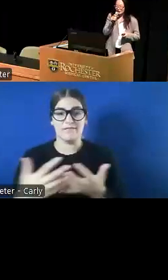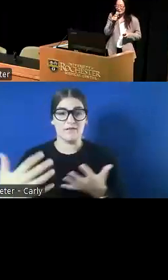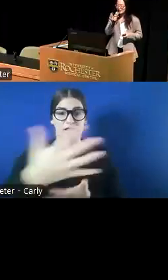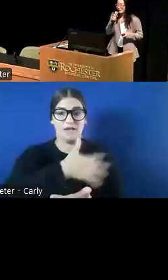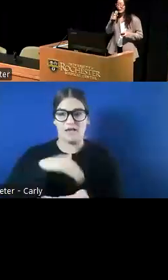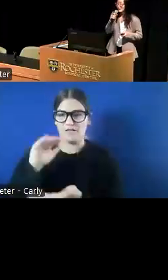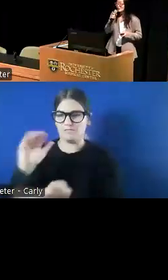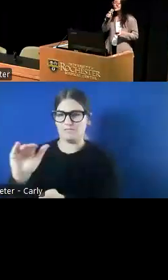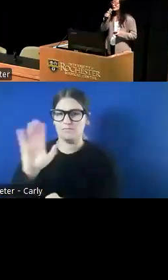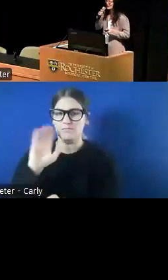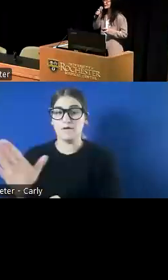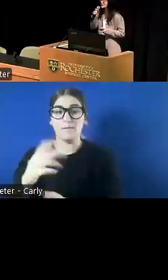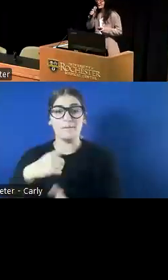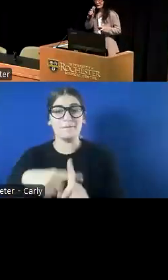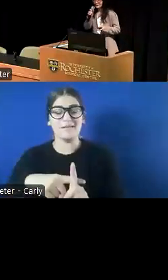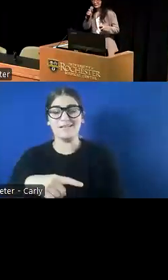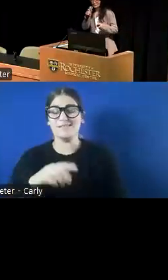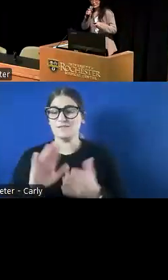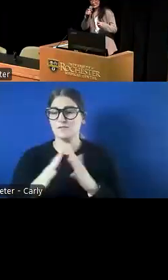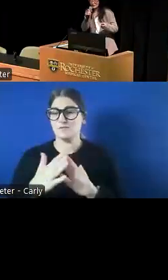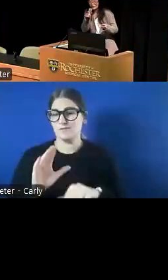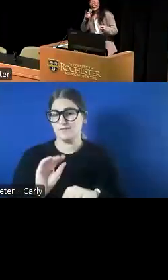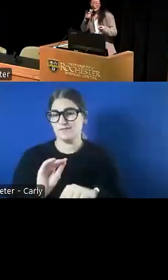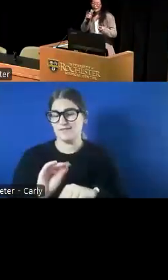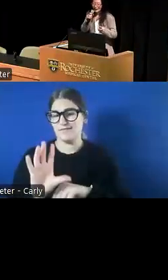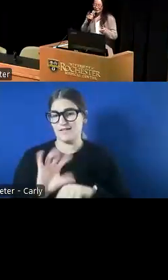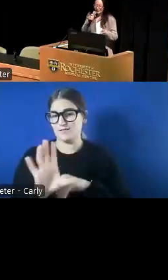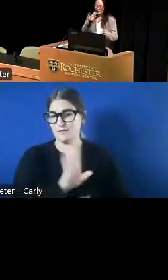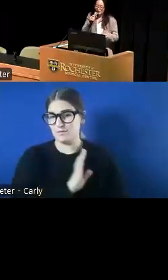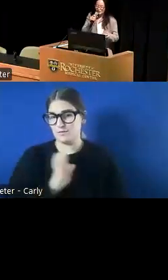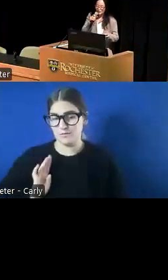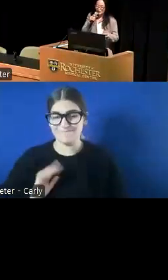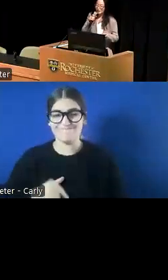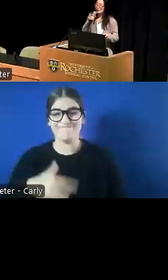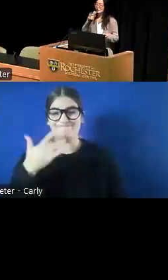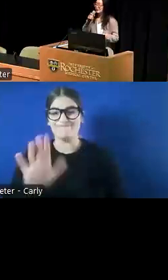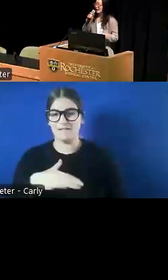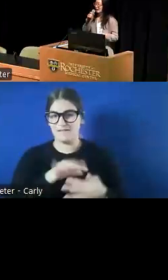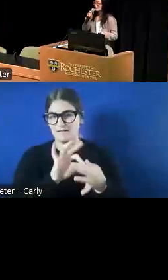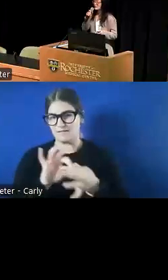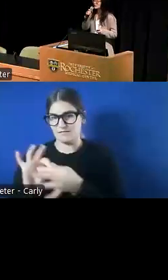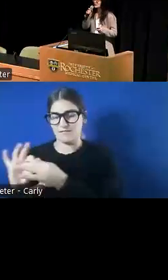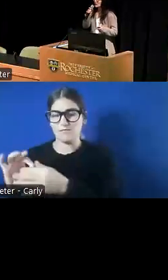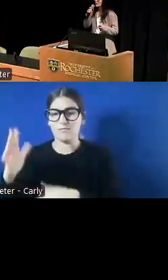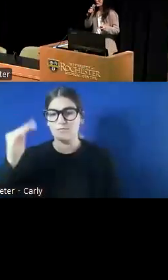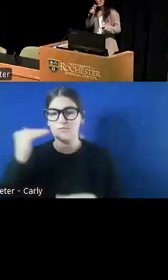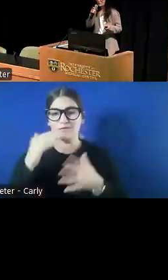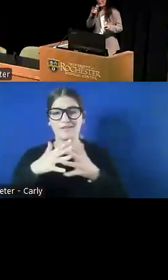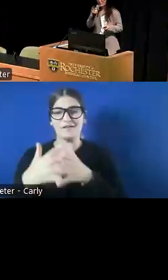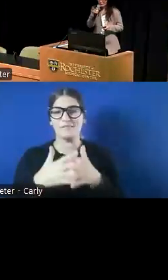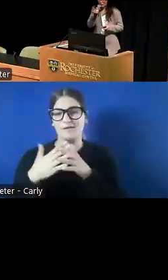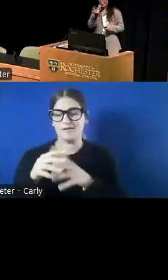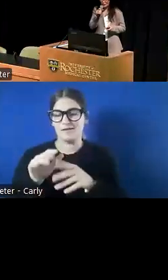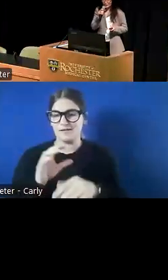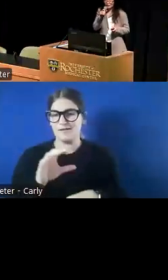with the Community Advisory Board. And I'm fortunate to have connections with the Korean American Council for Churches